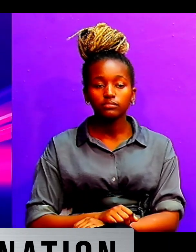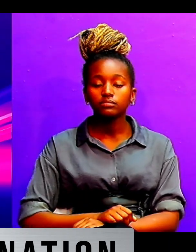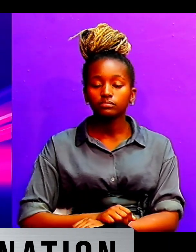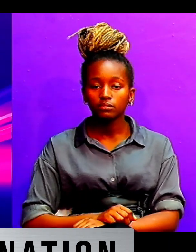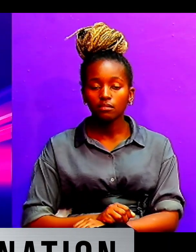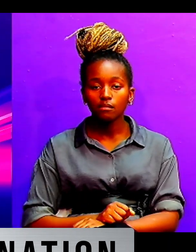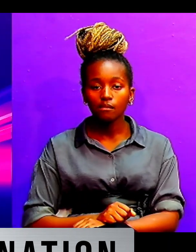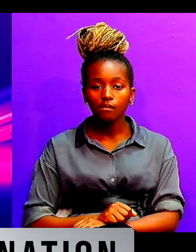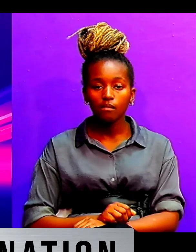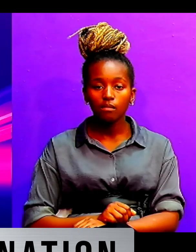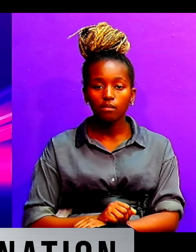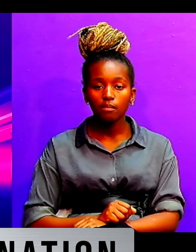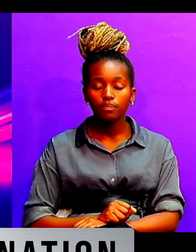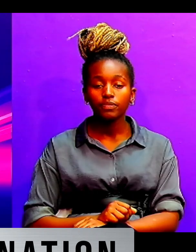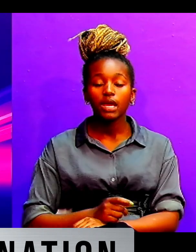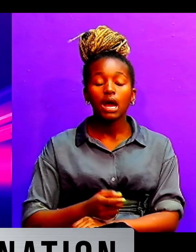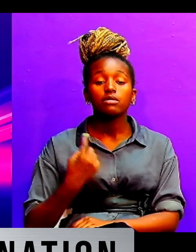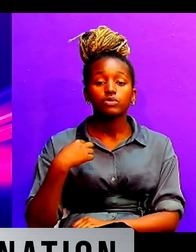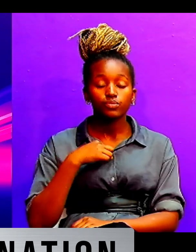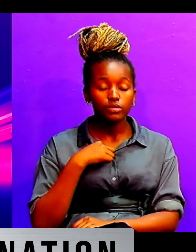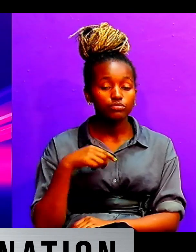is a gazelle,